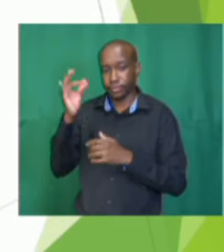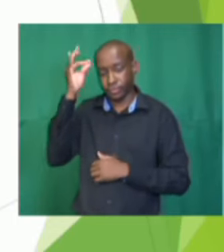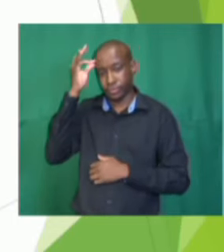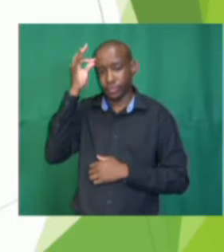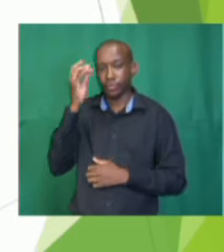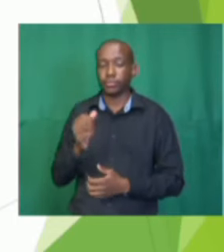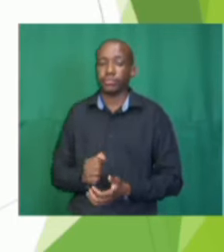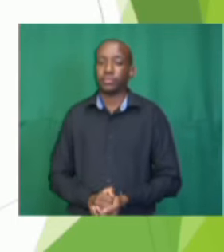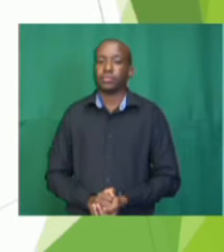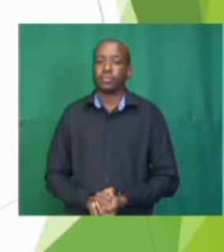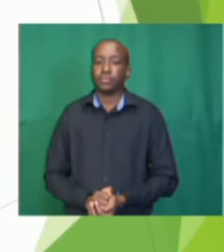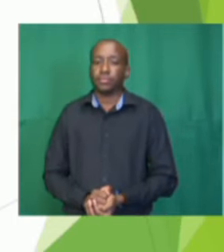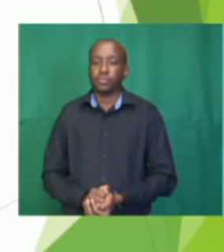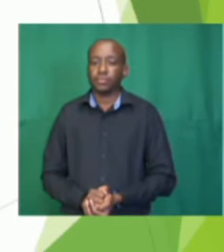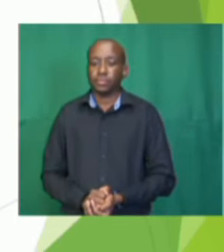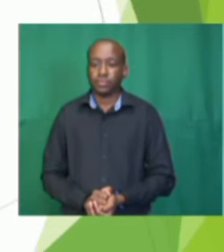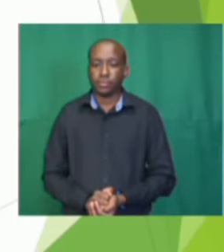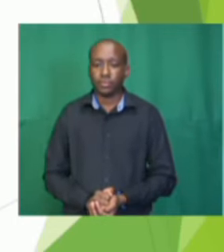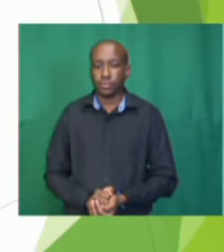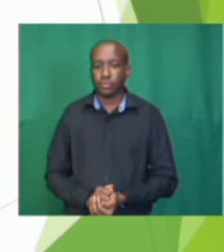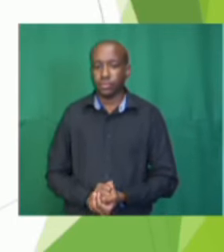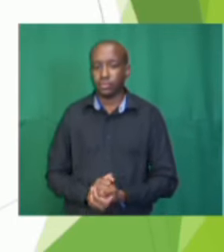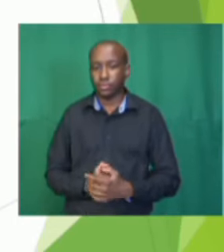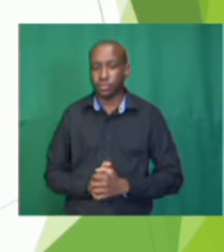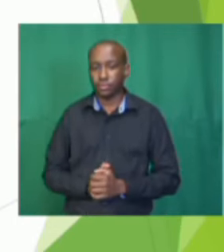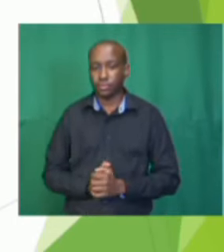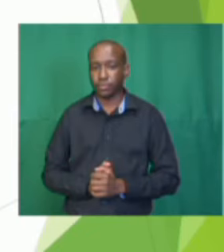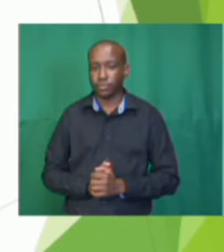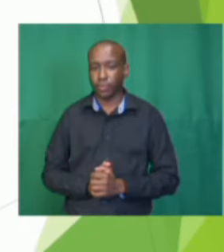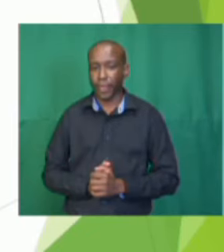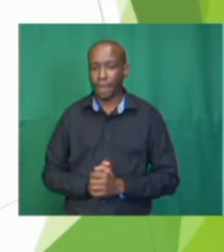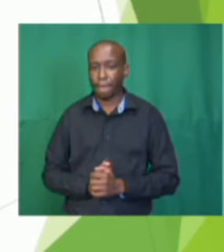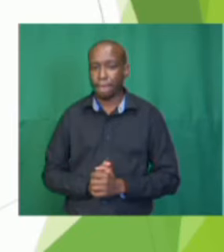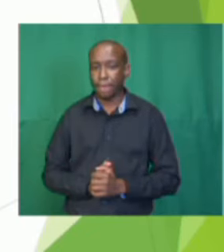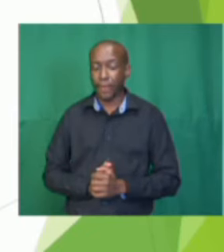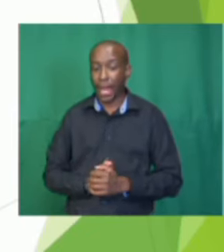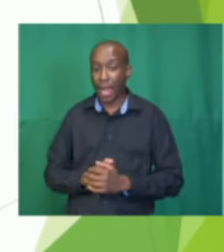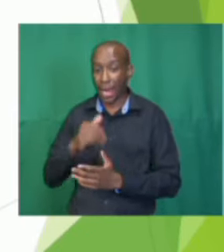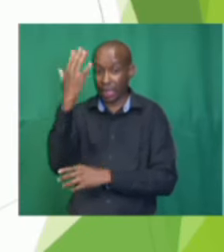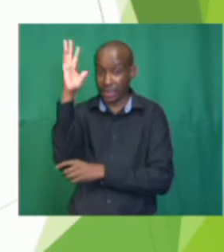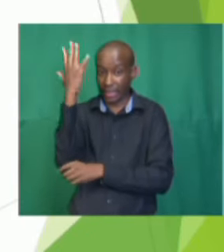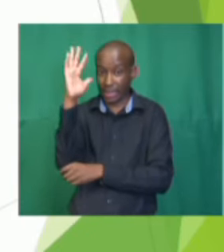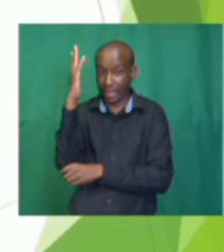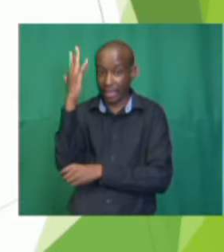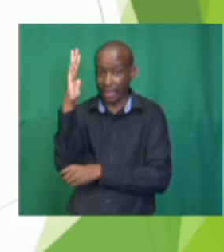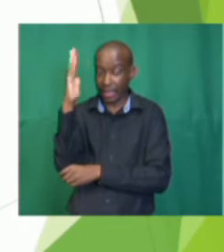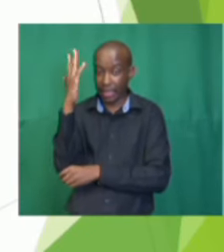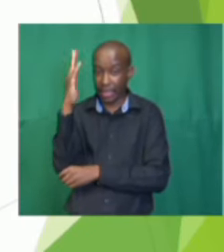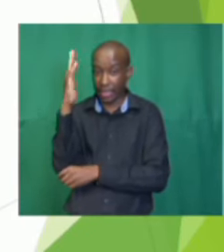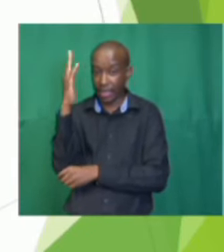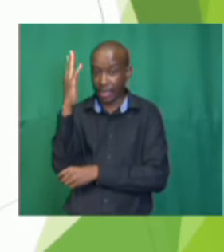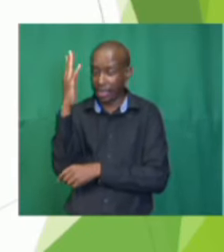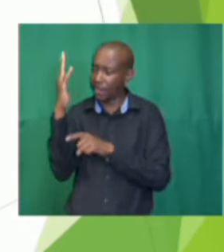king. Let's move on then and look at the palm leaves. The palm leaves which the people